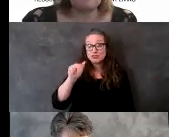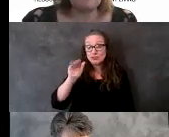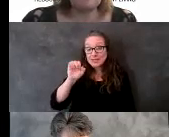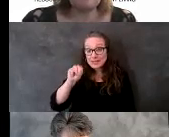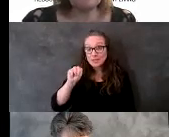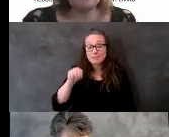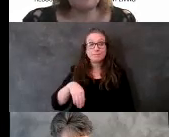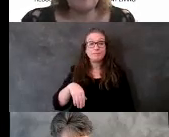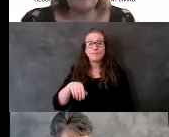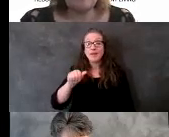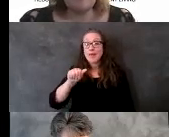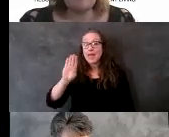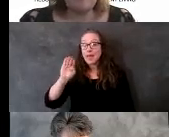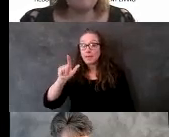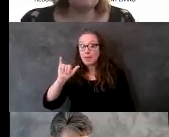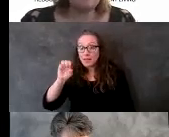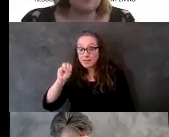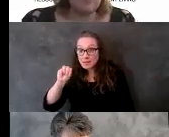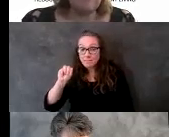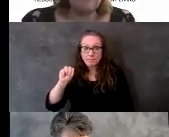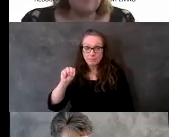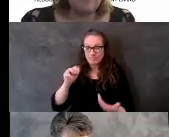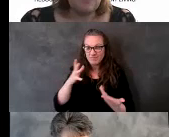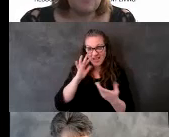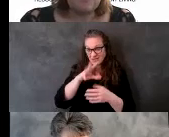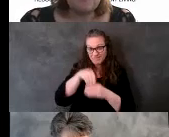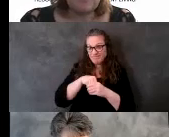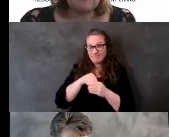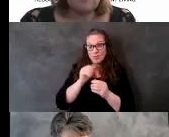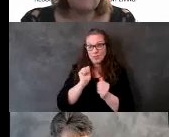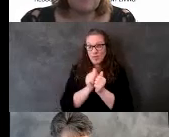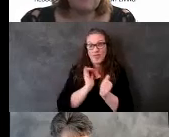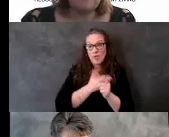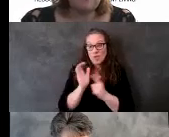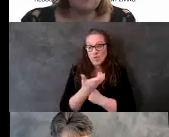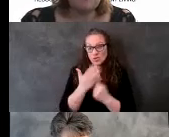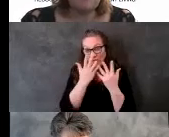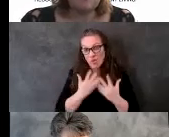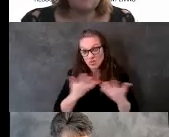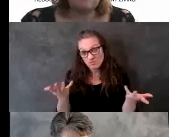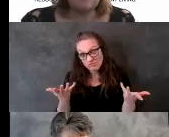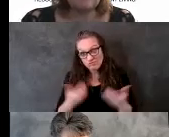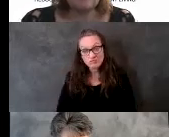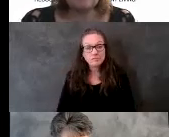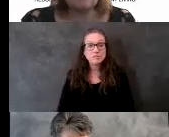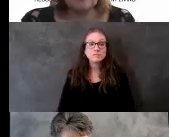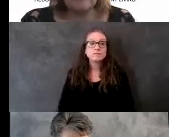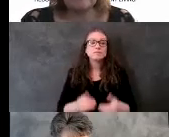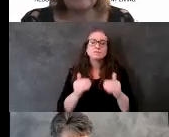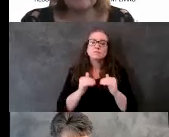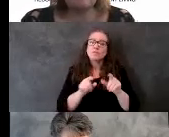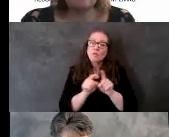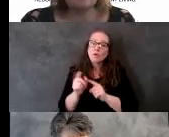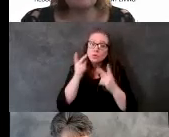our culture in public health, unfortunately. You also see a lot of people who were